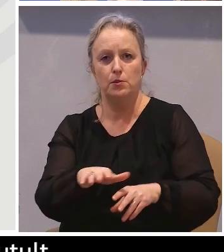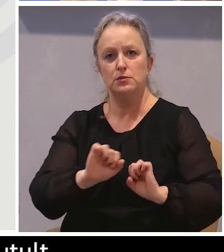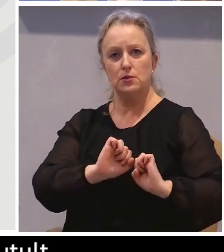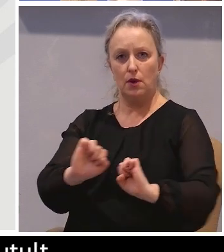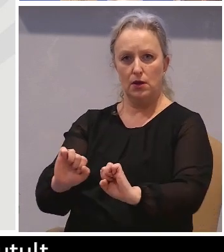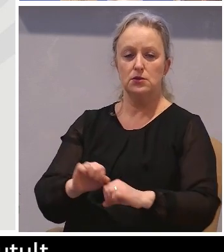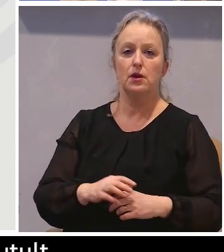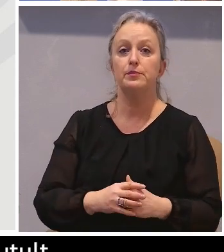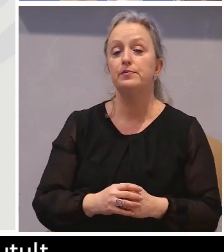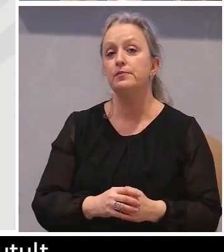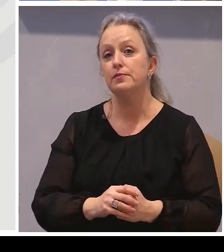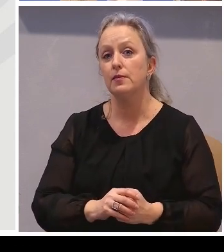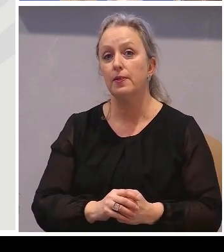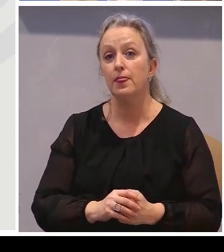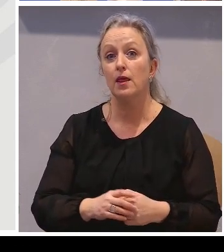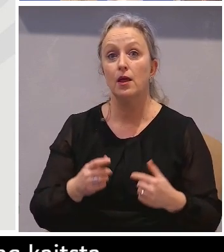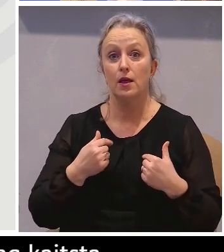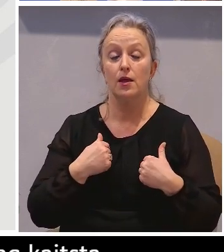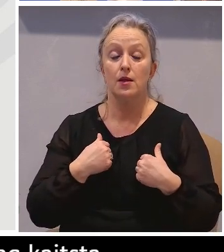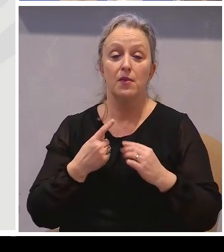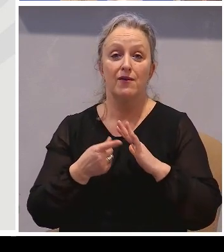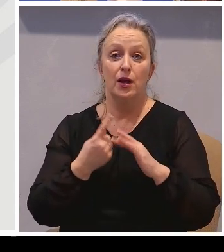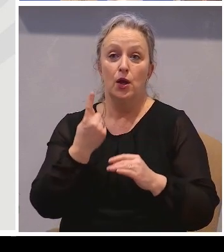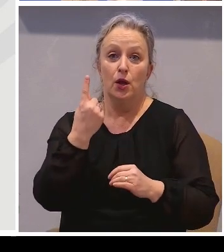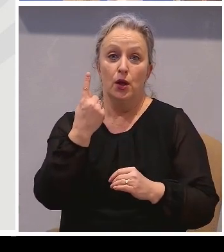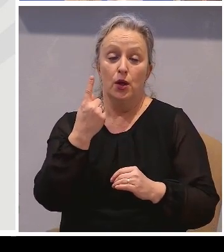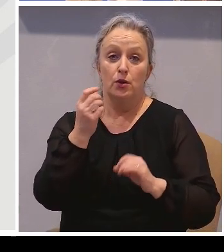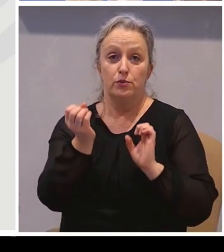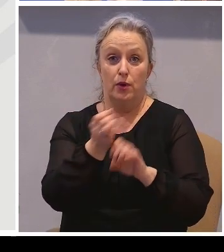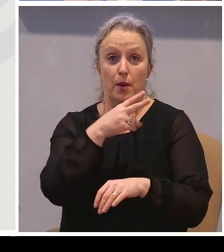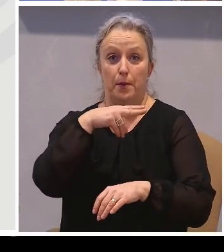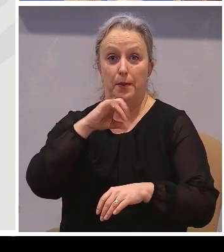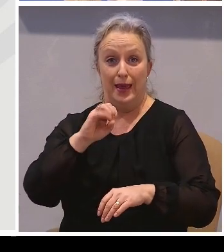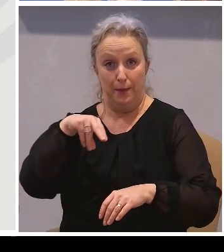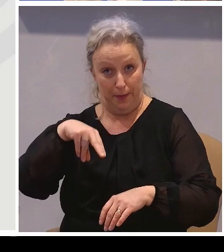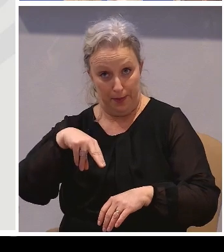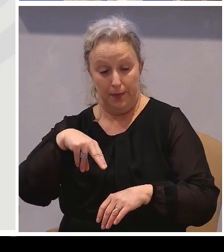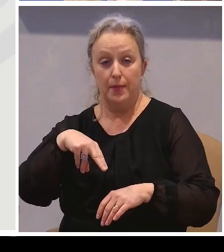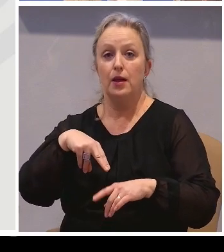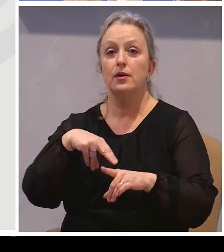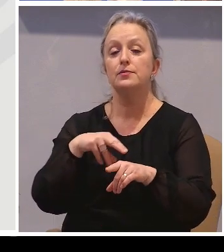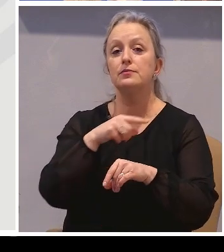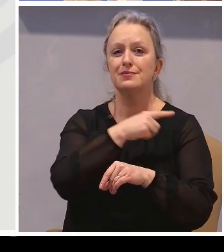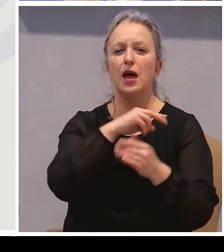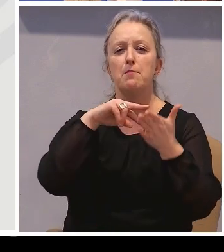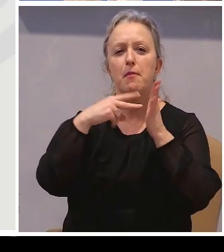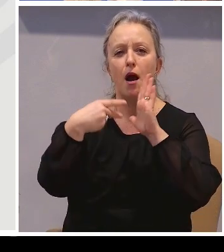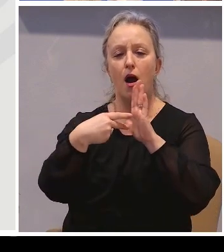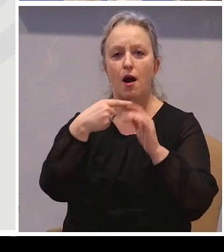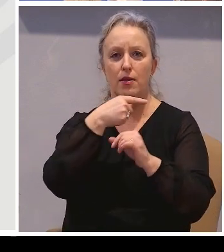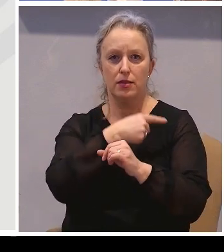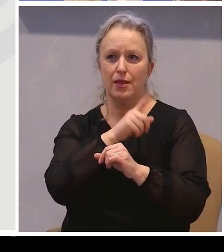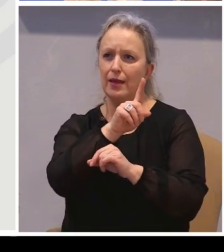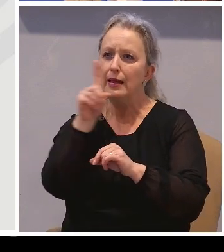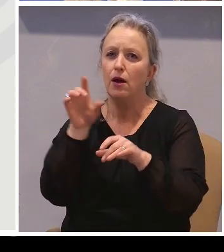pediatric medicines. Ma olen pannud siia veel ühe märkme PIP, see on Pediatric Investigation Plan. I also have